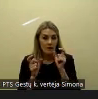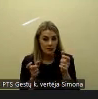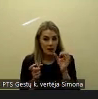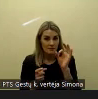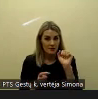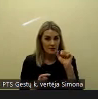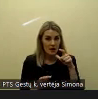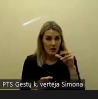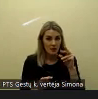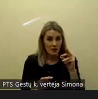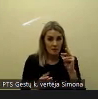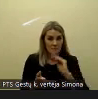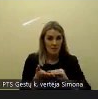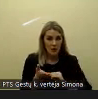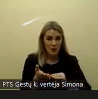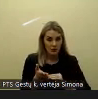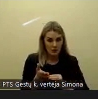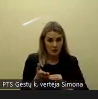parašys.